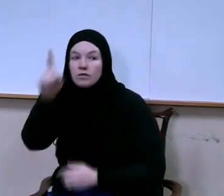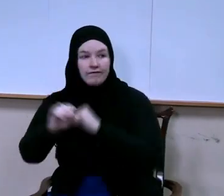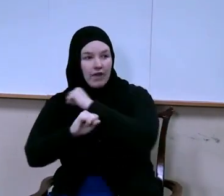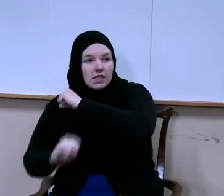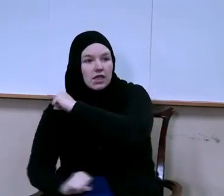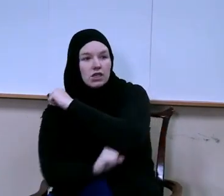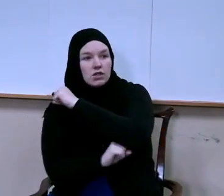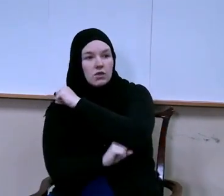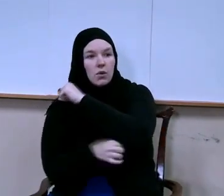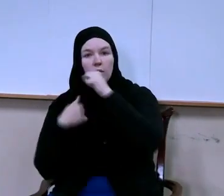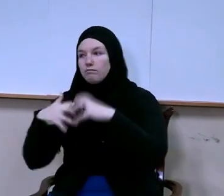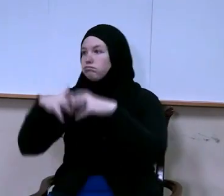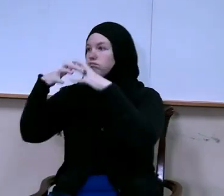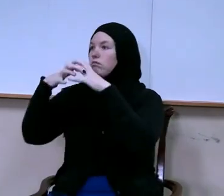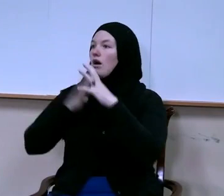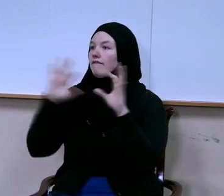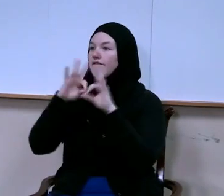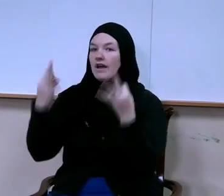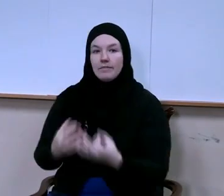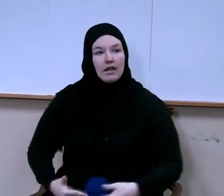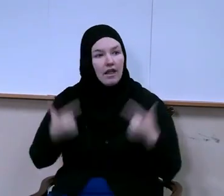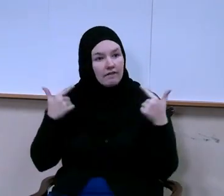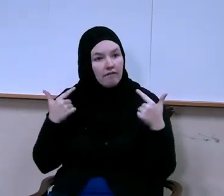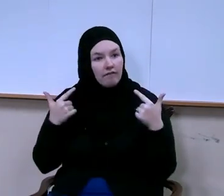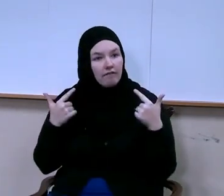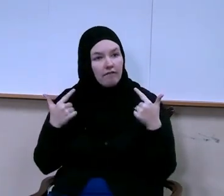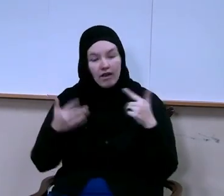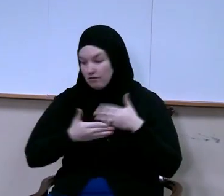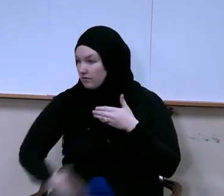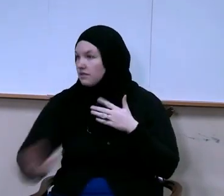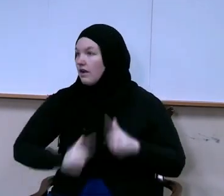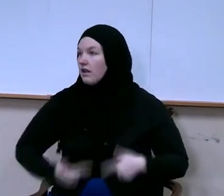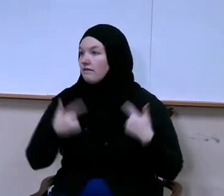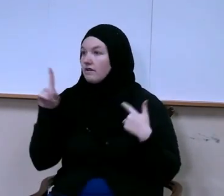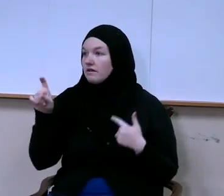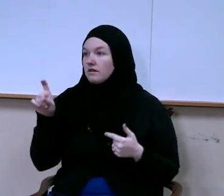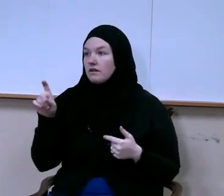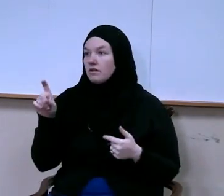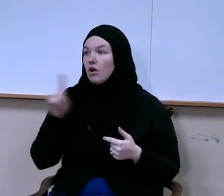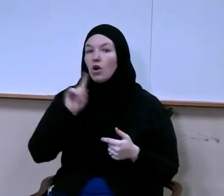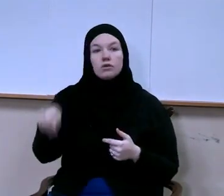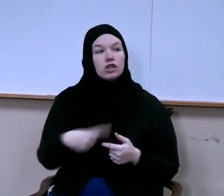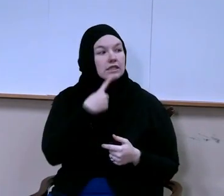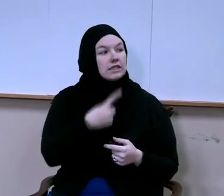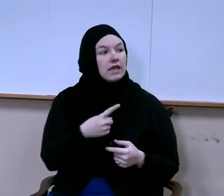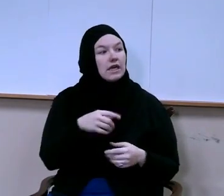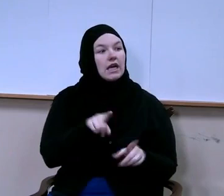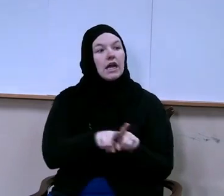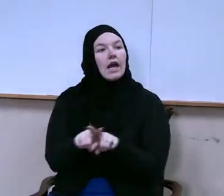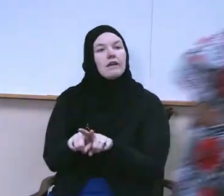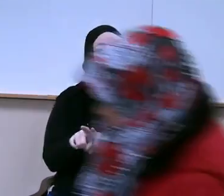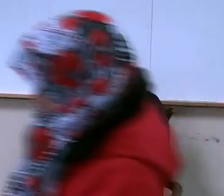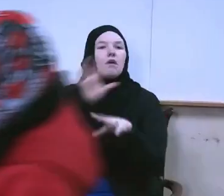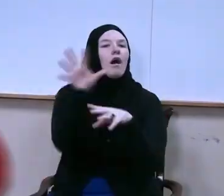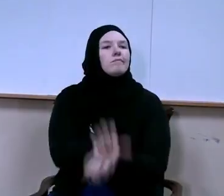foundation on which we build our family life and the rest of our life? Or are we just saying it as a matter